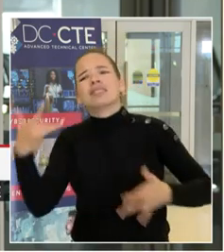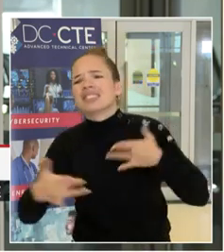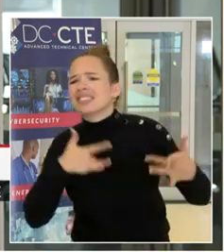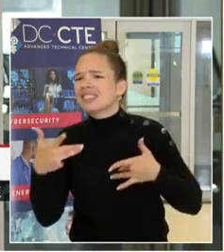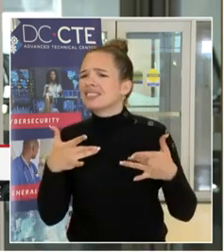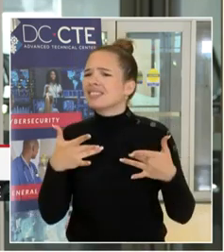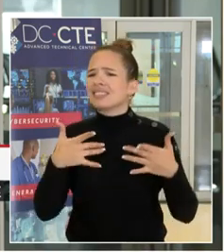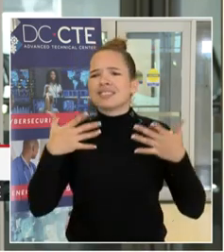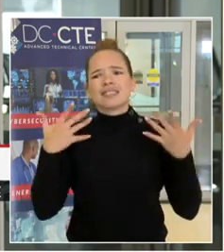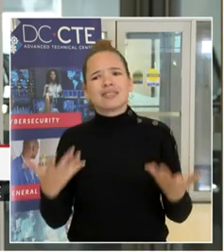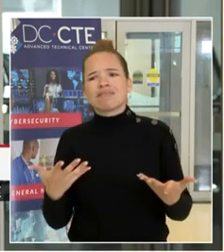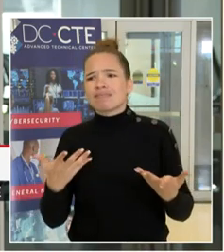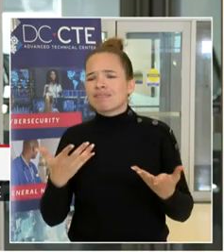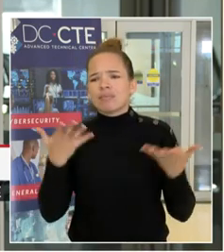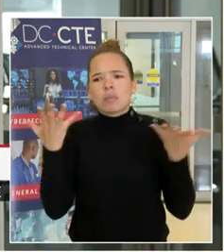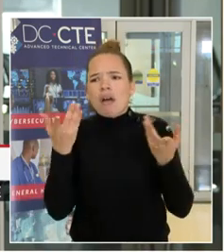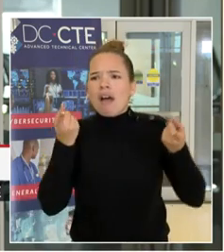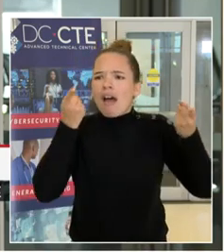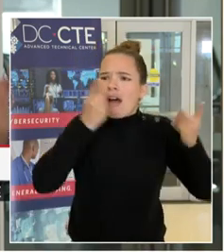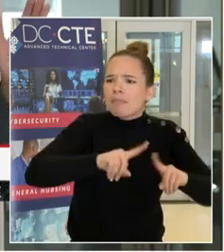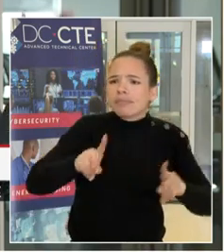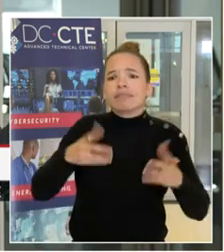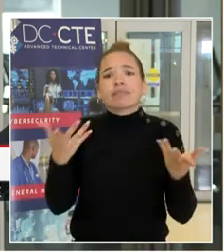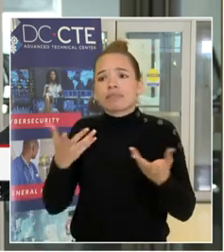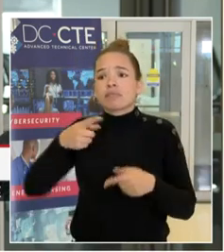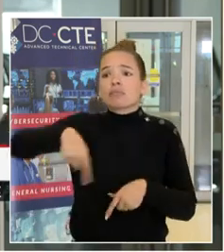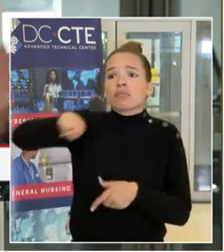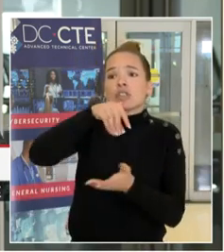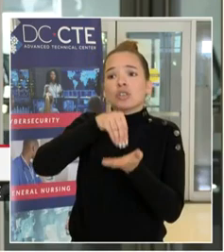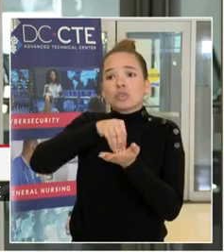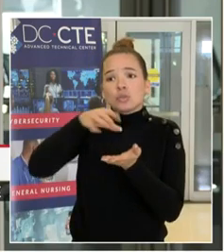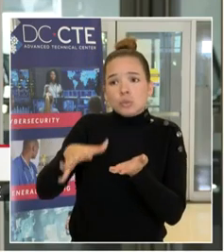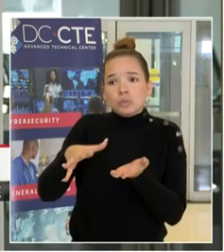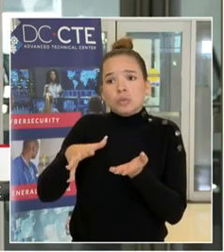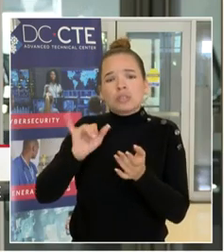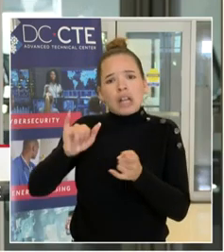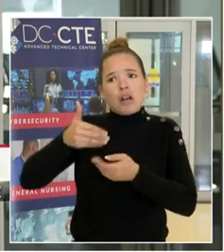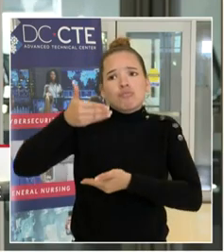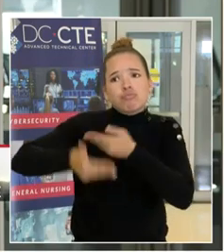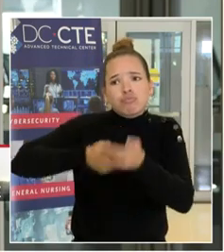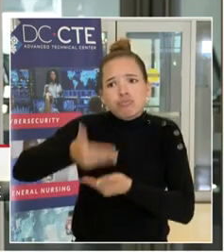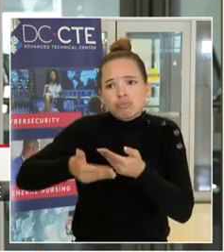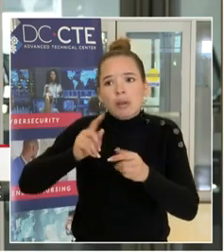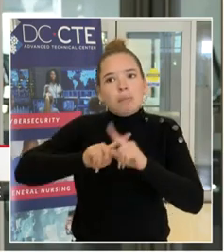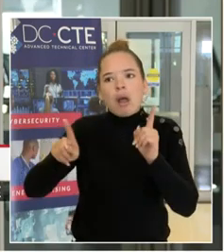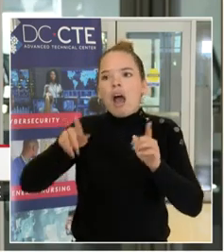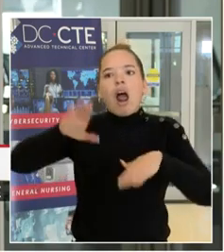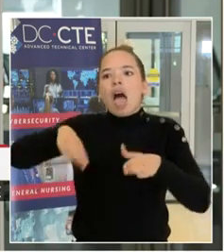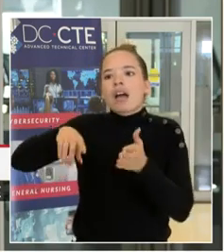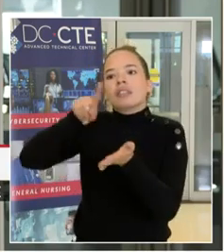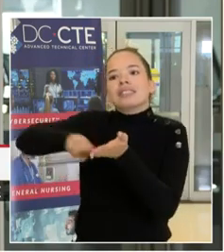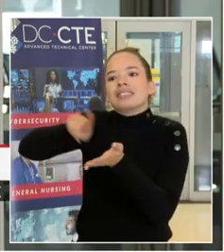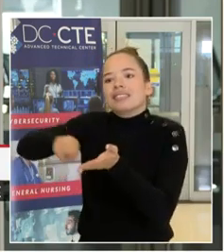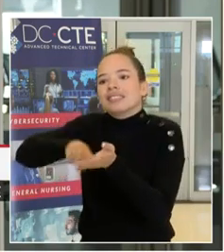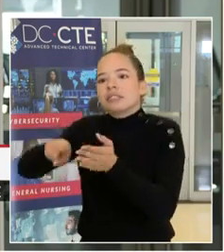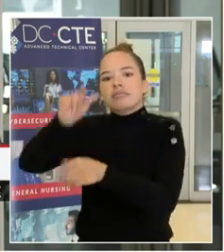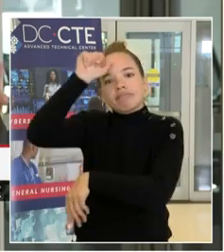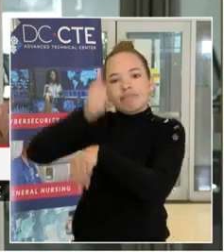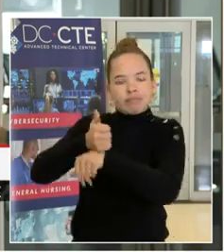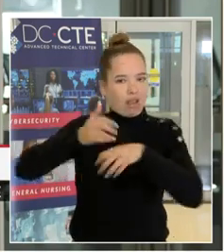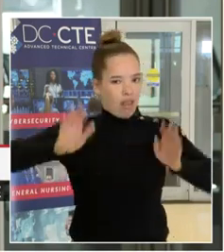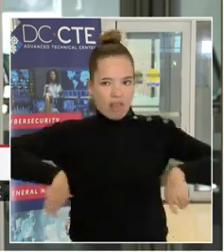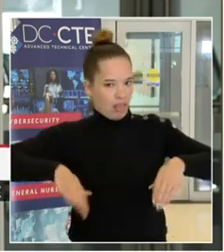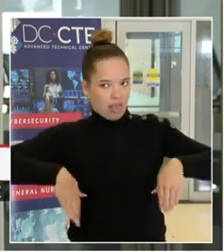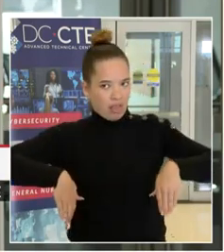preliminary unaudited enrollment numbers. Preliminary unaudited enrollment numbers. So we stress,